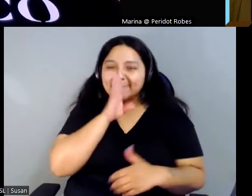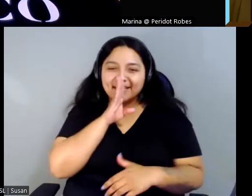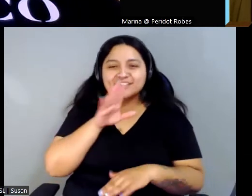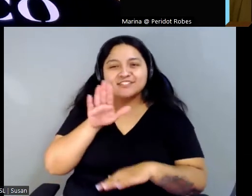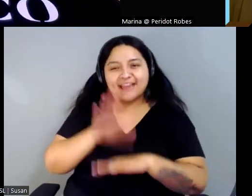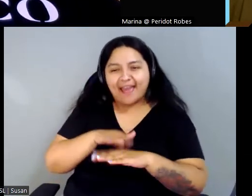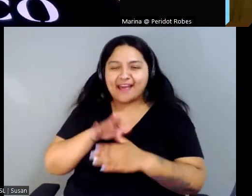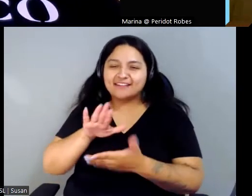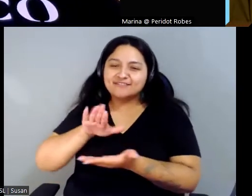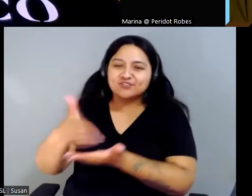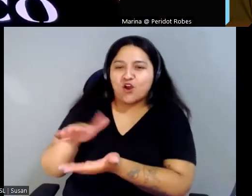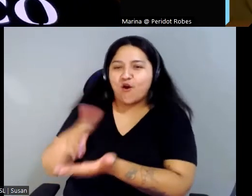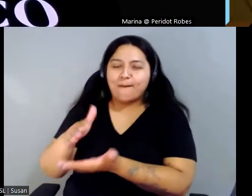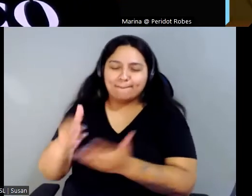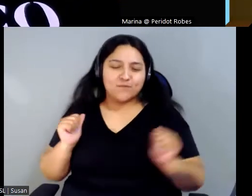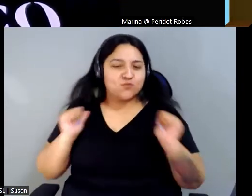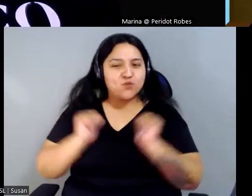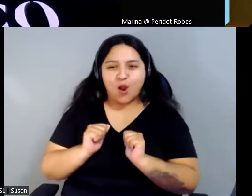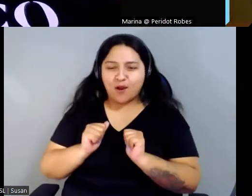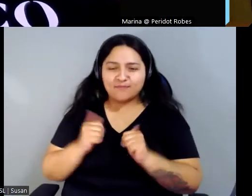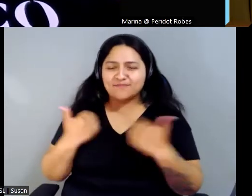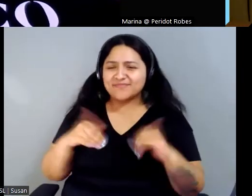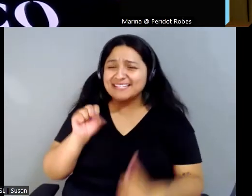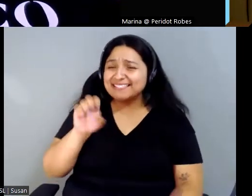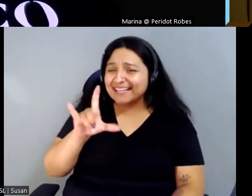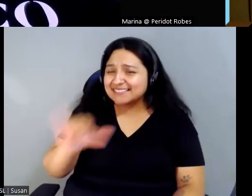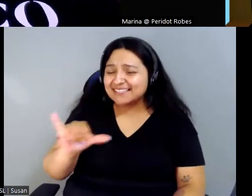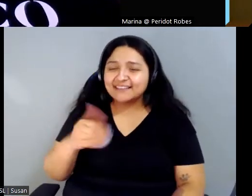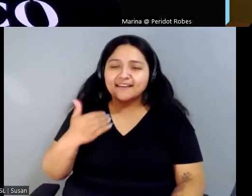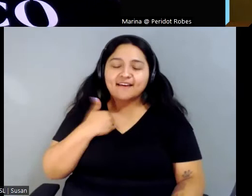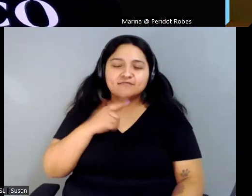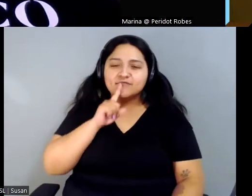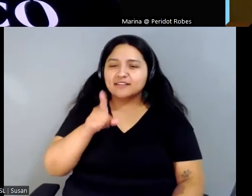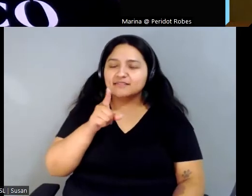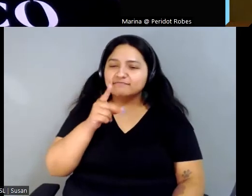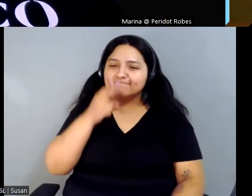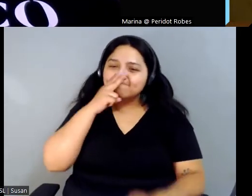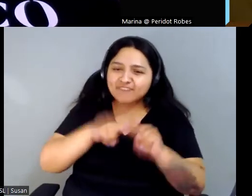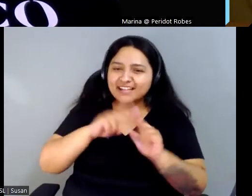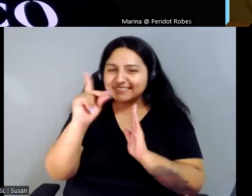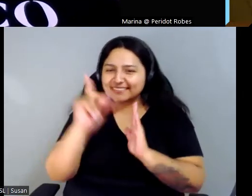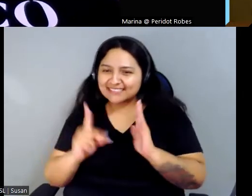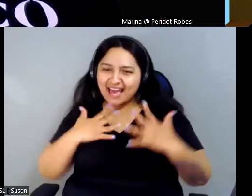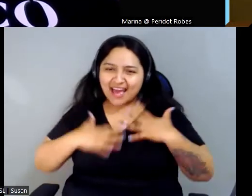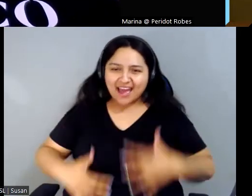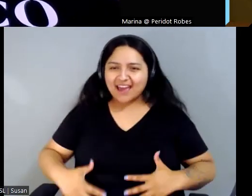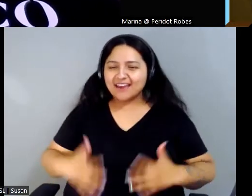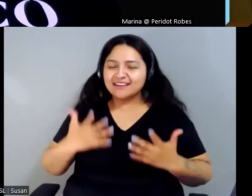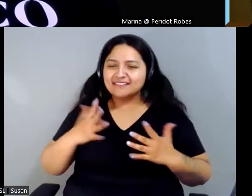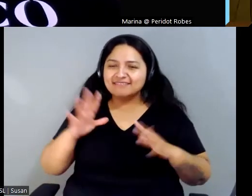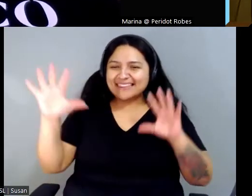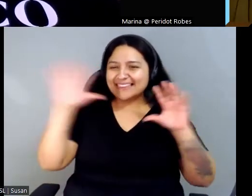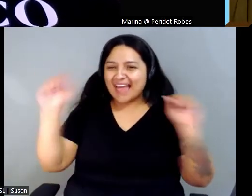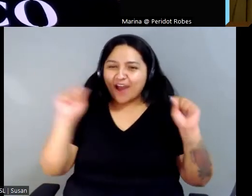sexy, and have fun prints coming, and, you know, loud colors, and just, you